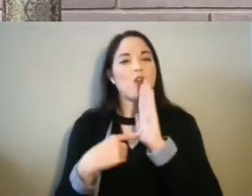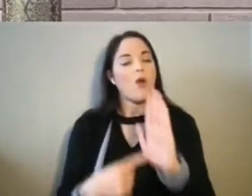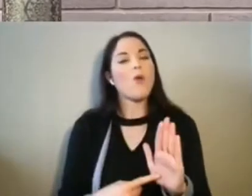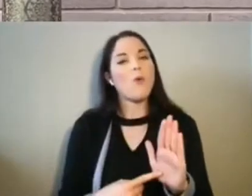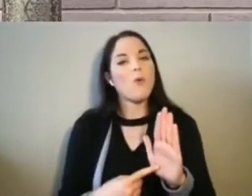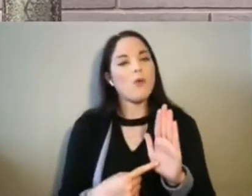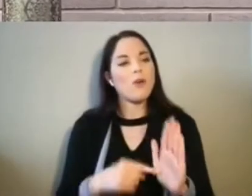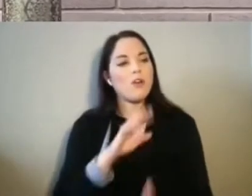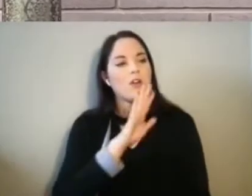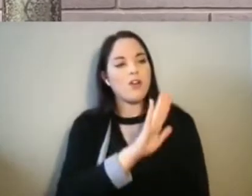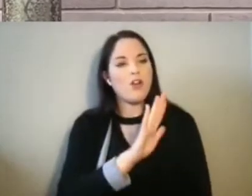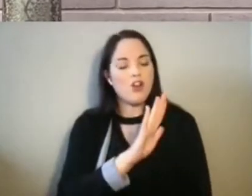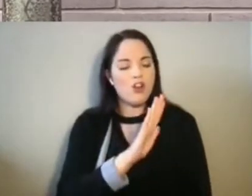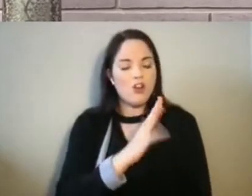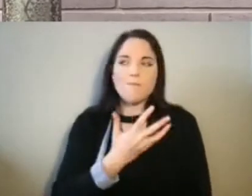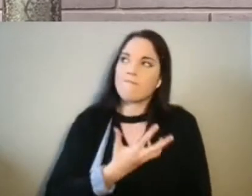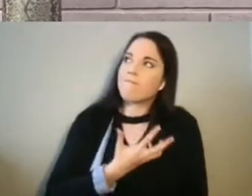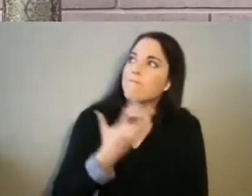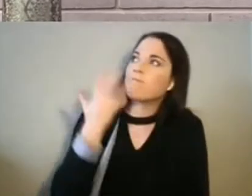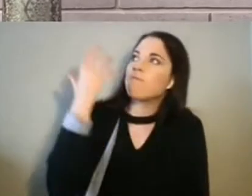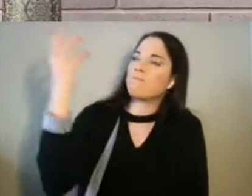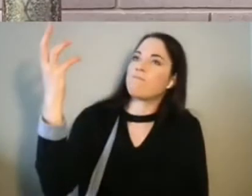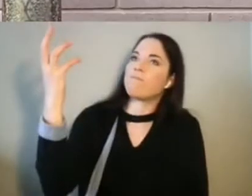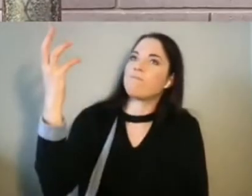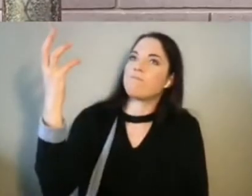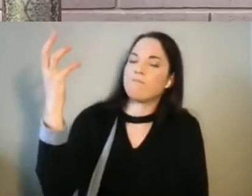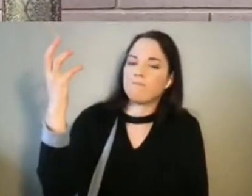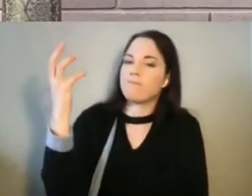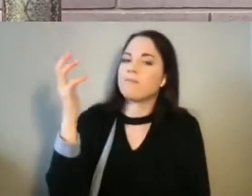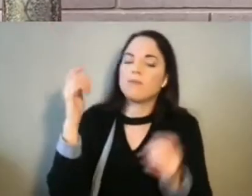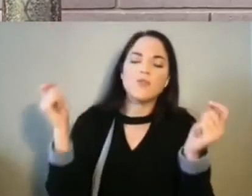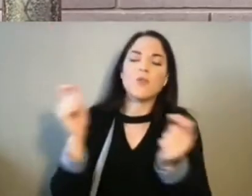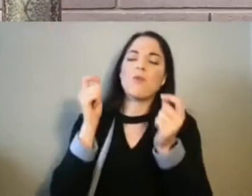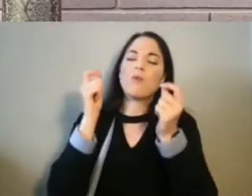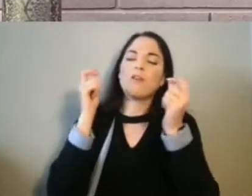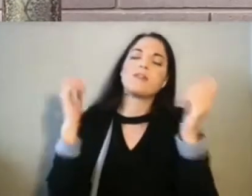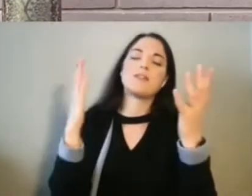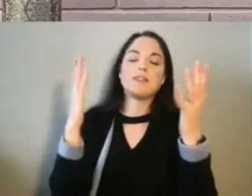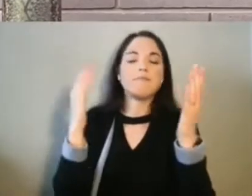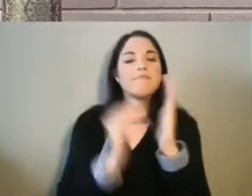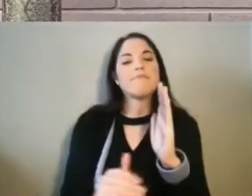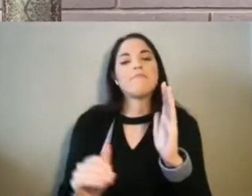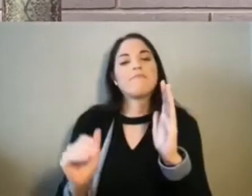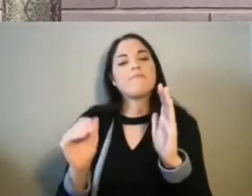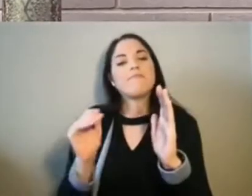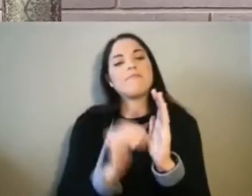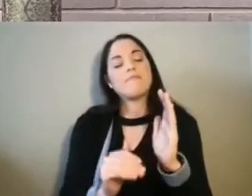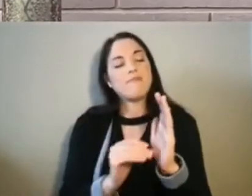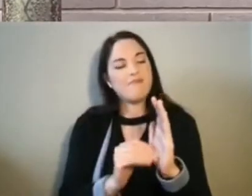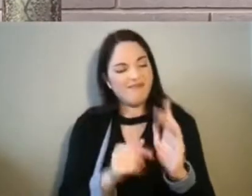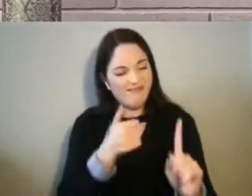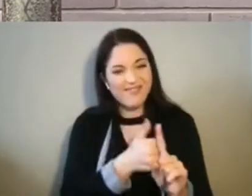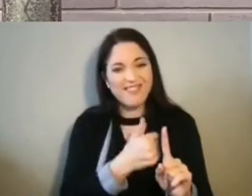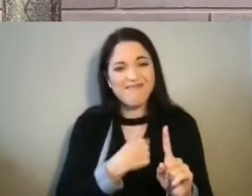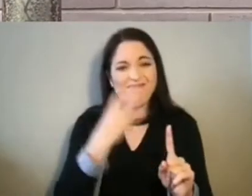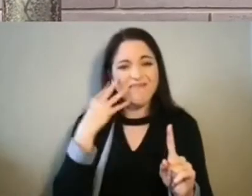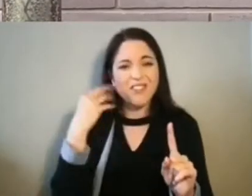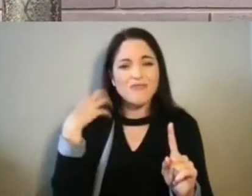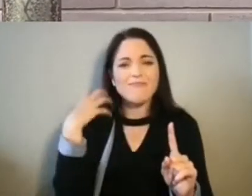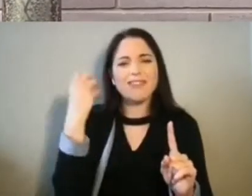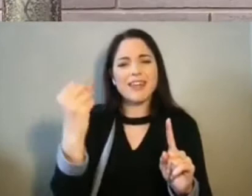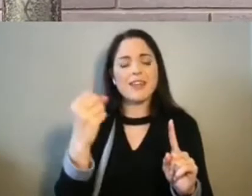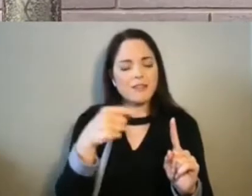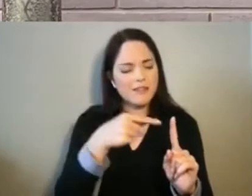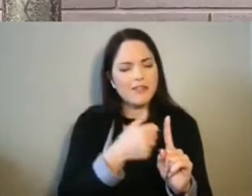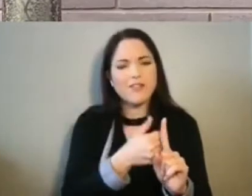rises up to the Lord. I rejoice, O God, in your deliverance, for no one is holy like the Lord, no